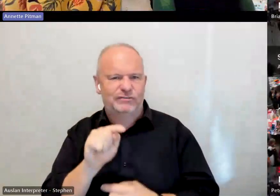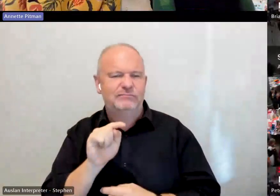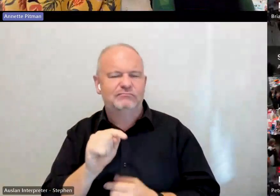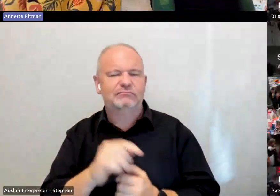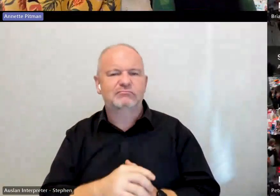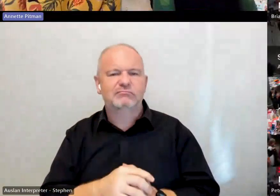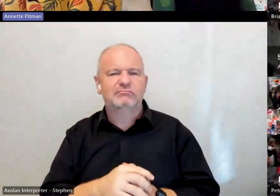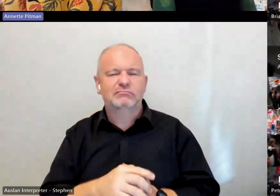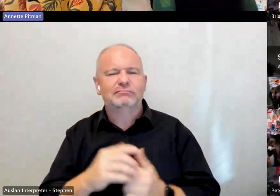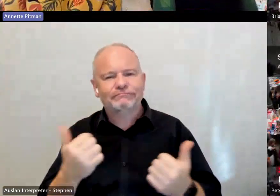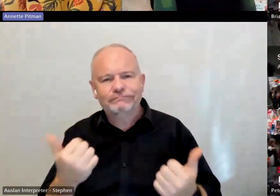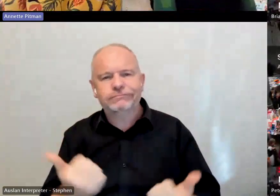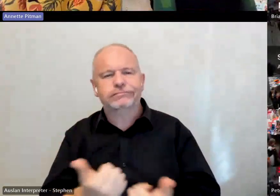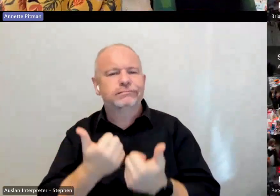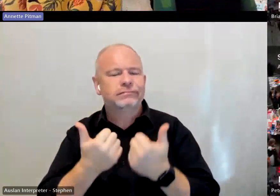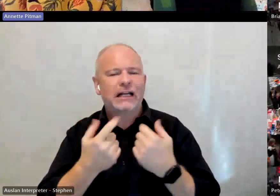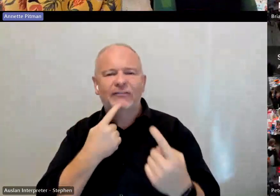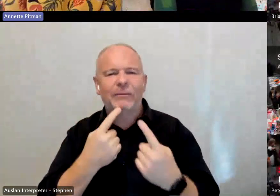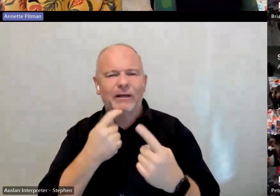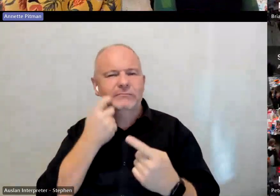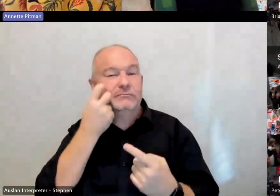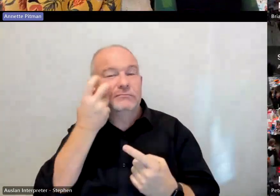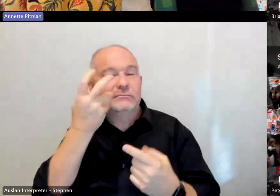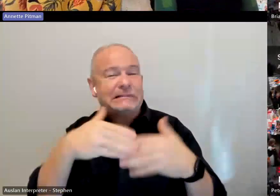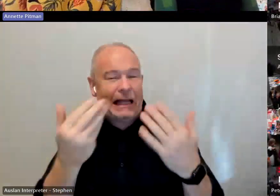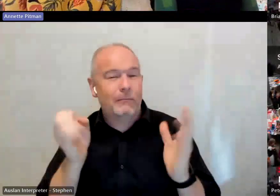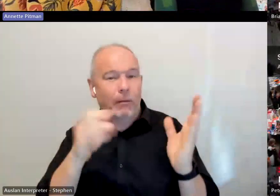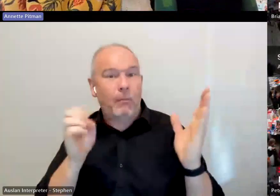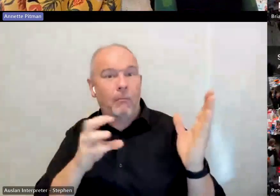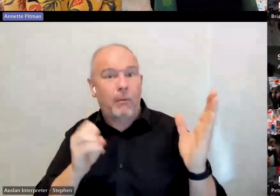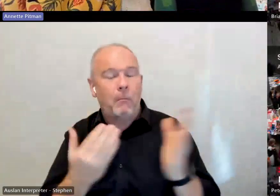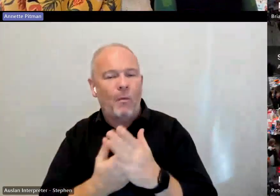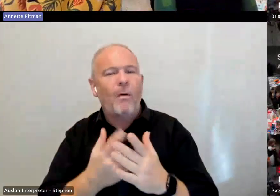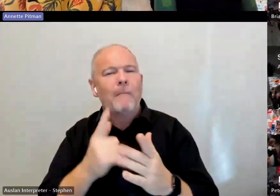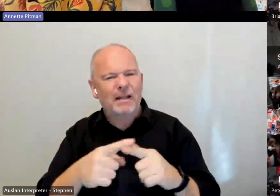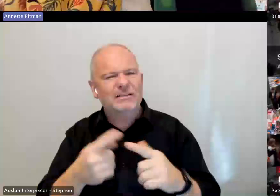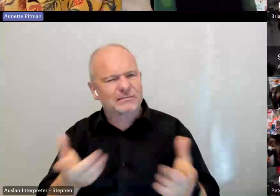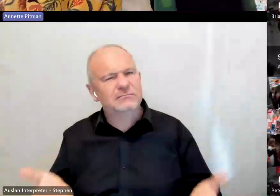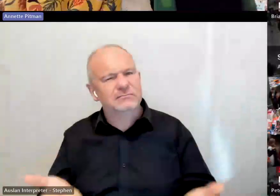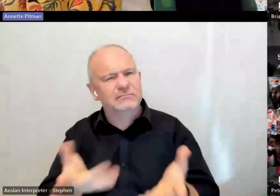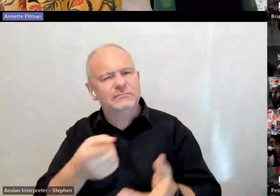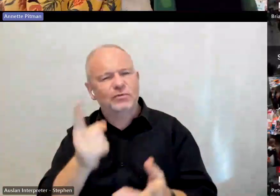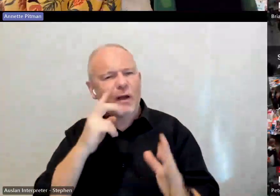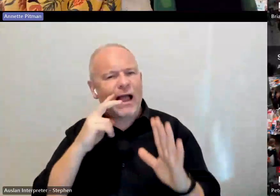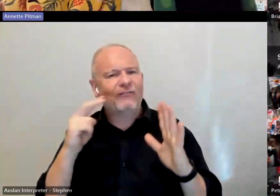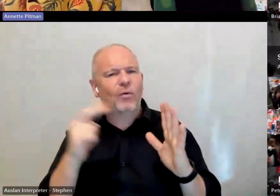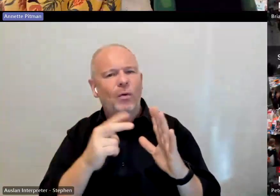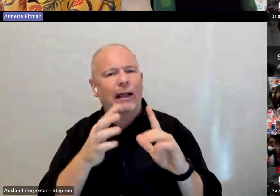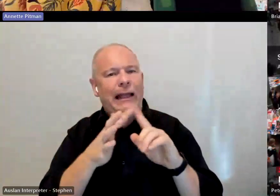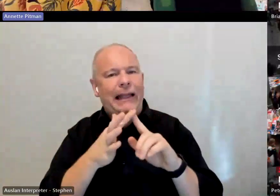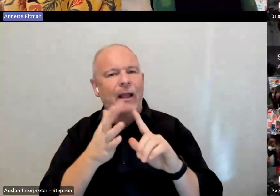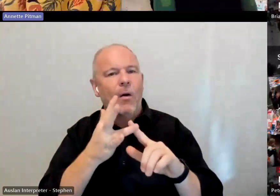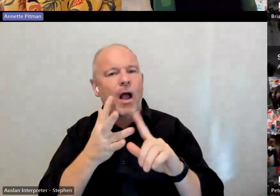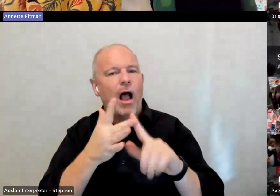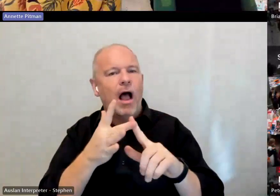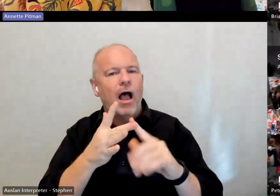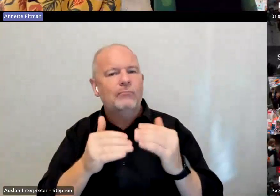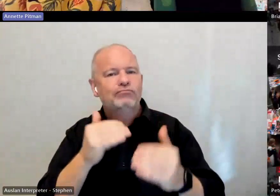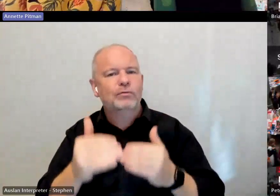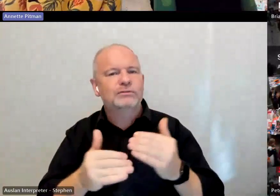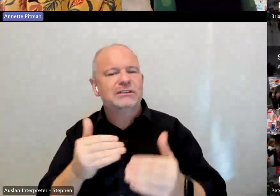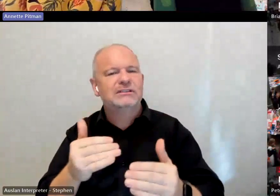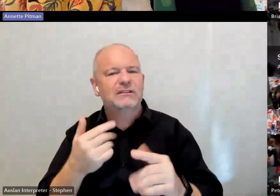There will be a lot more detail there in the coming days. And I would also really encourage everyone to have a look at the EOI process for